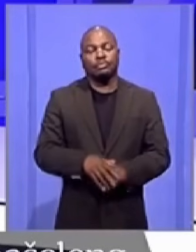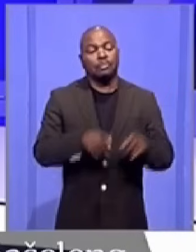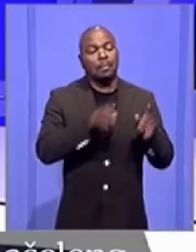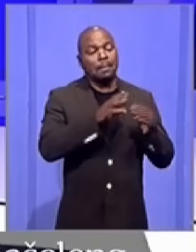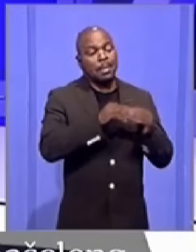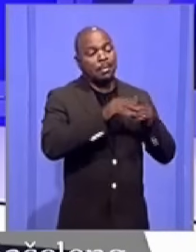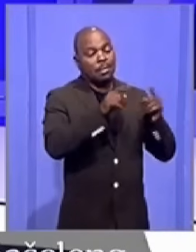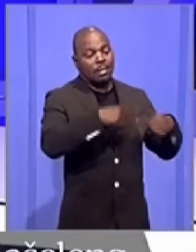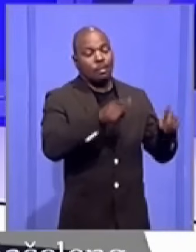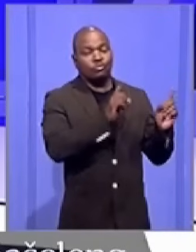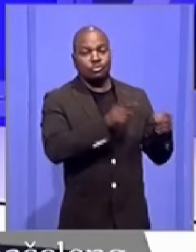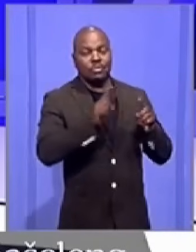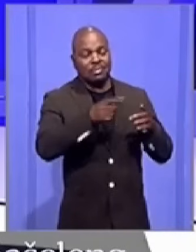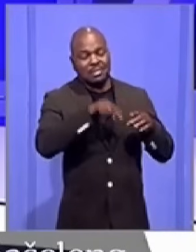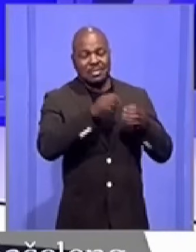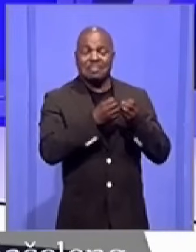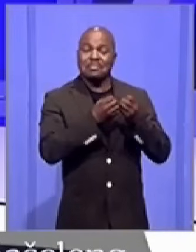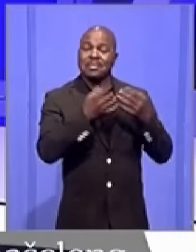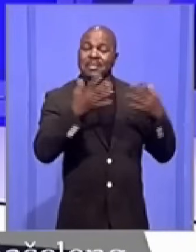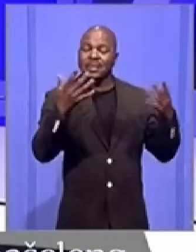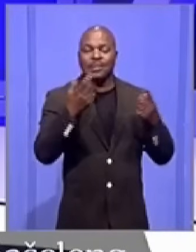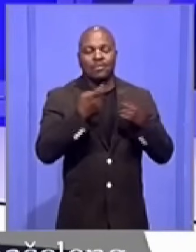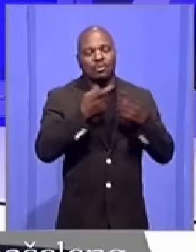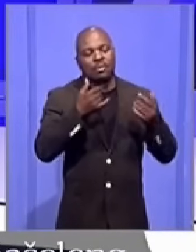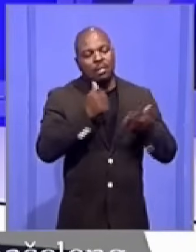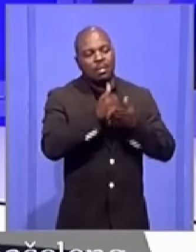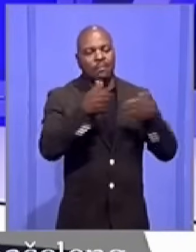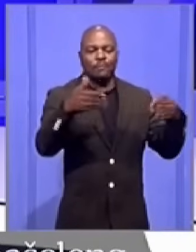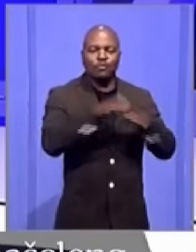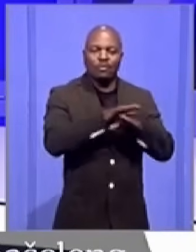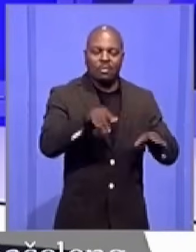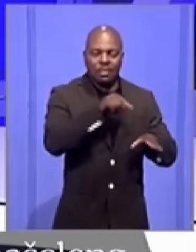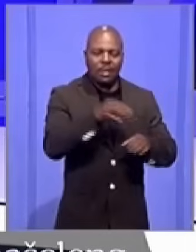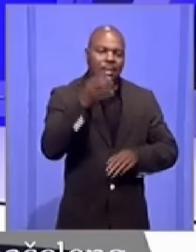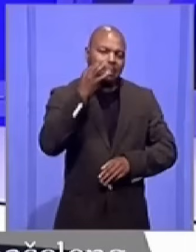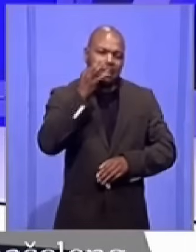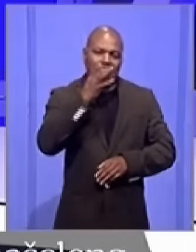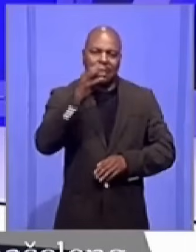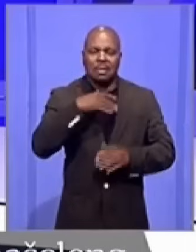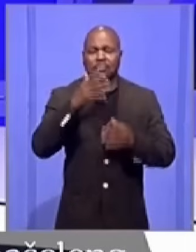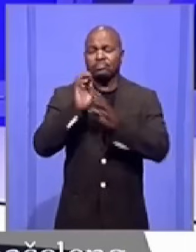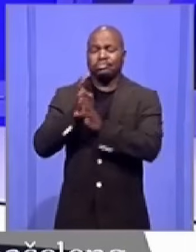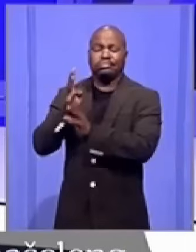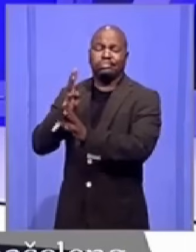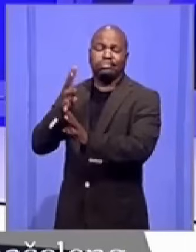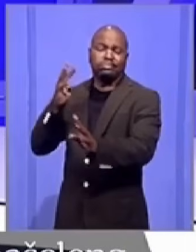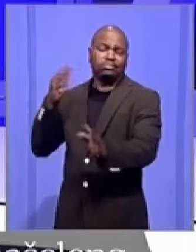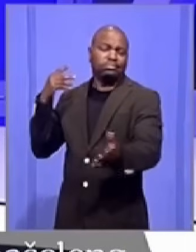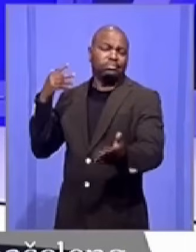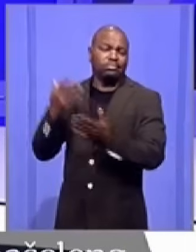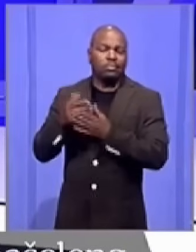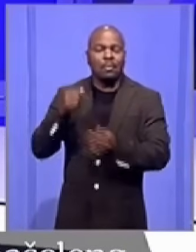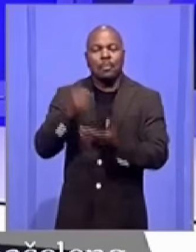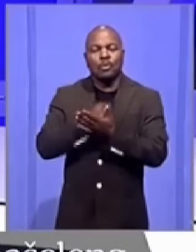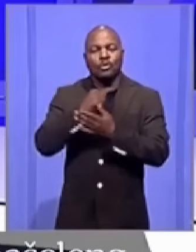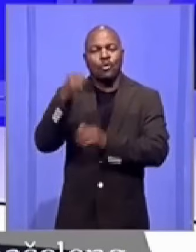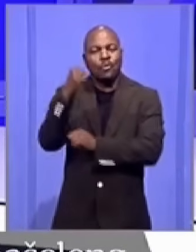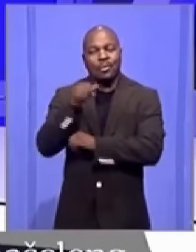maloko a di society tseo bontshi e le go tsapoloko ba re ke kgale ba hlomile meraladi e metelele ka dikantorong